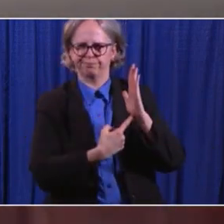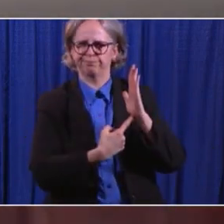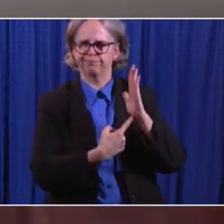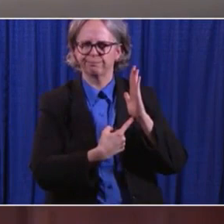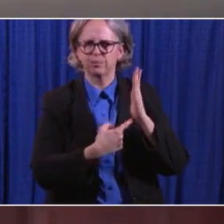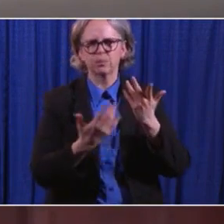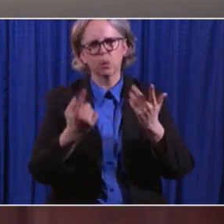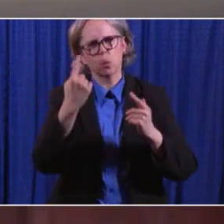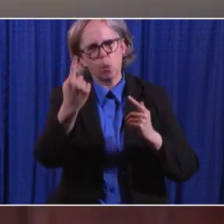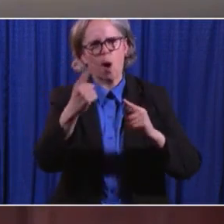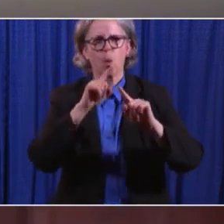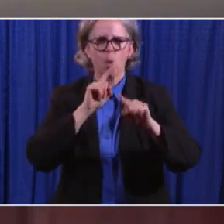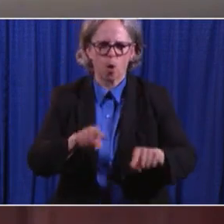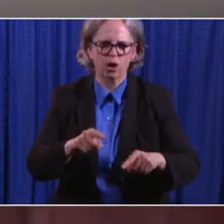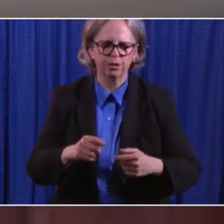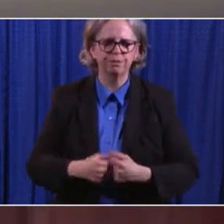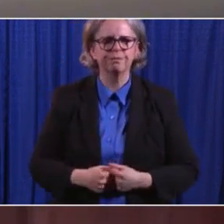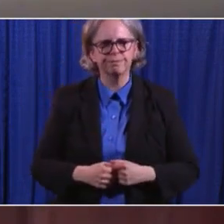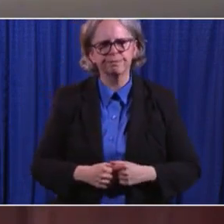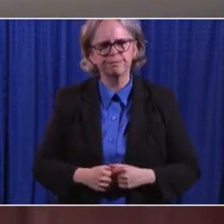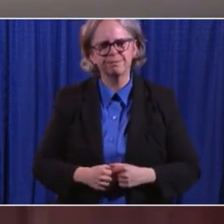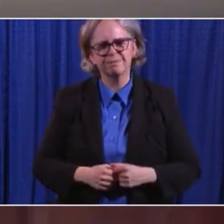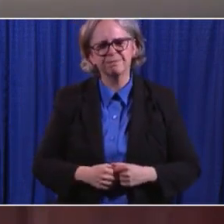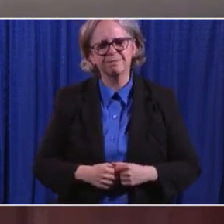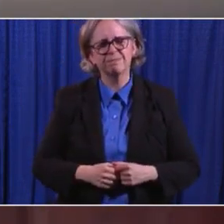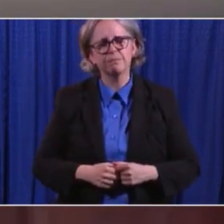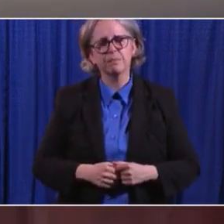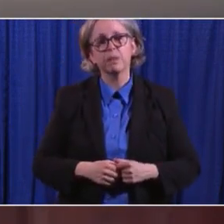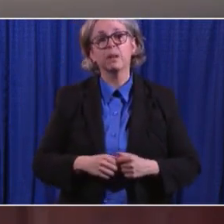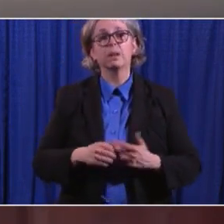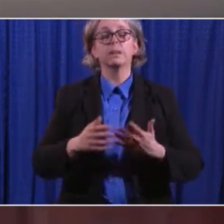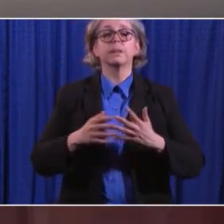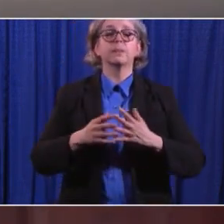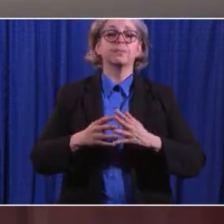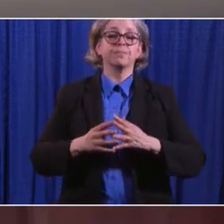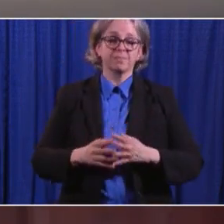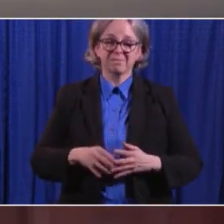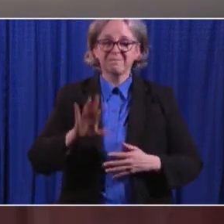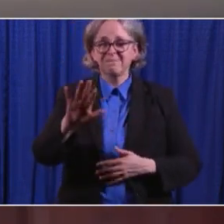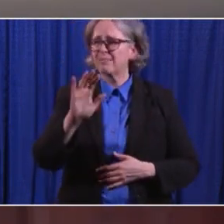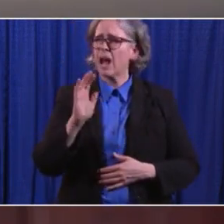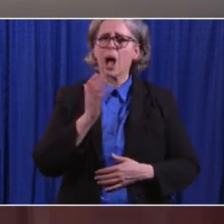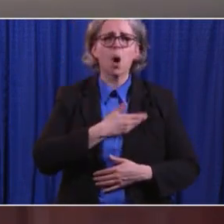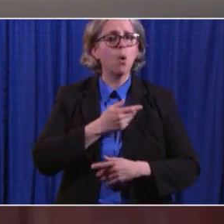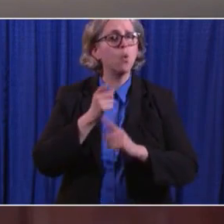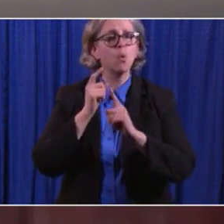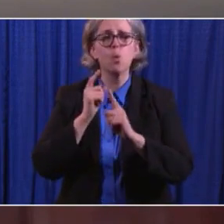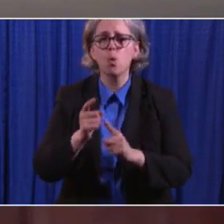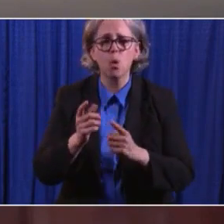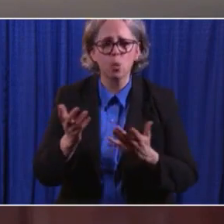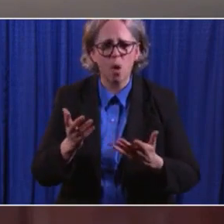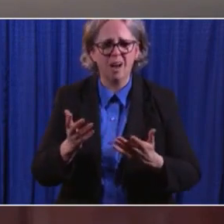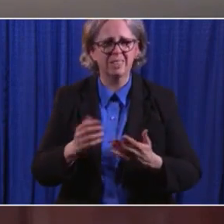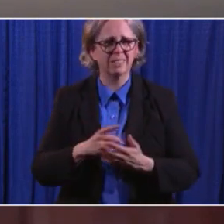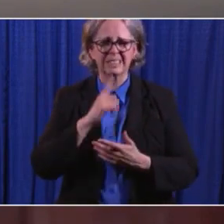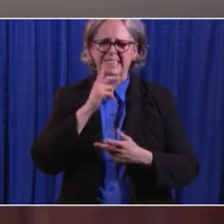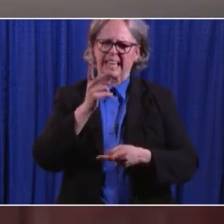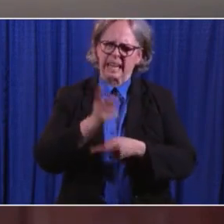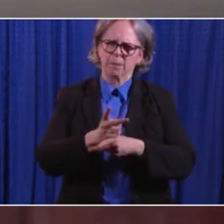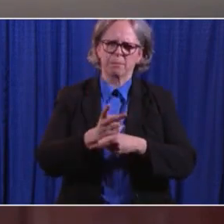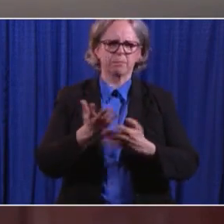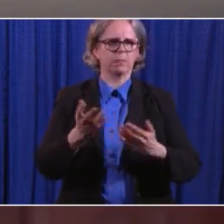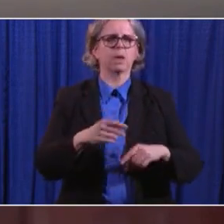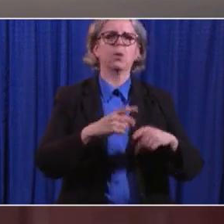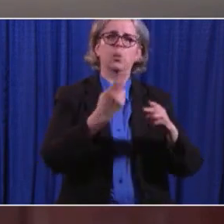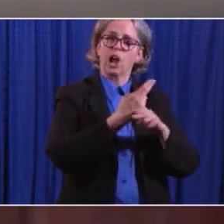going to say the crux of the order is going to fall to those really most important items: wearing a mask, staying in smaller